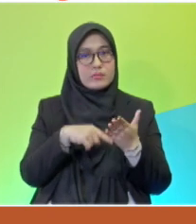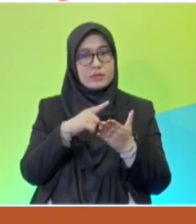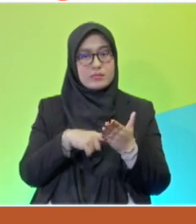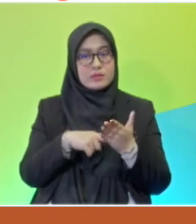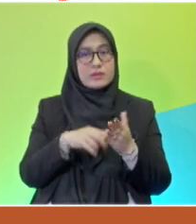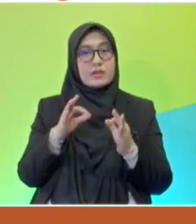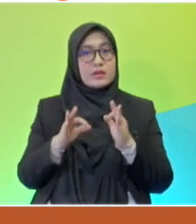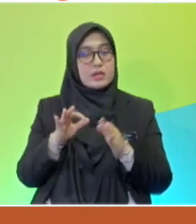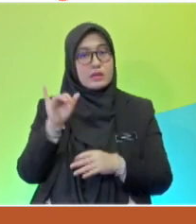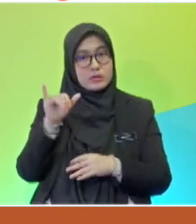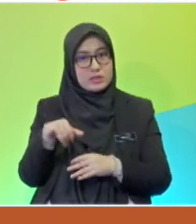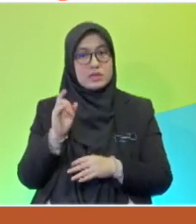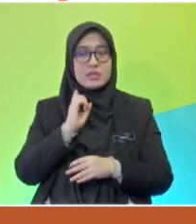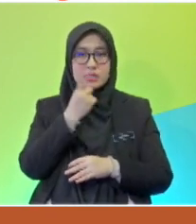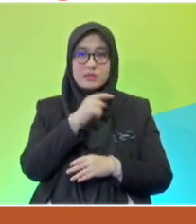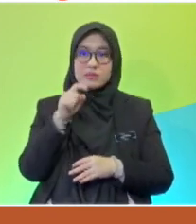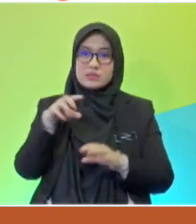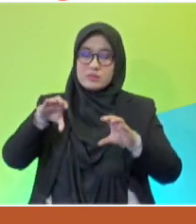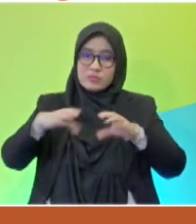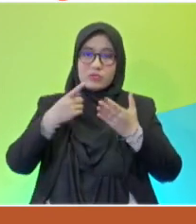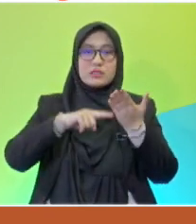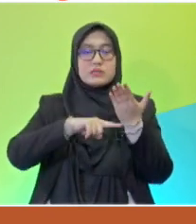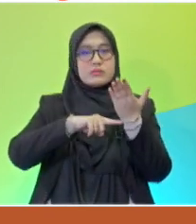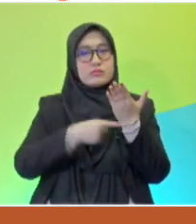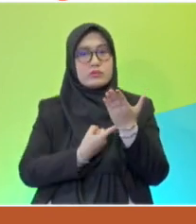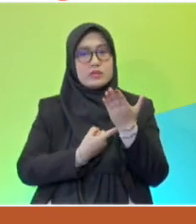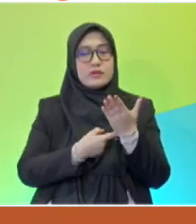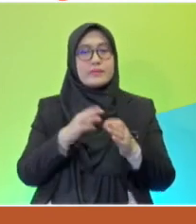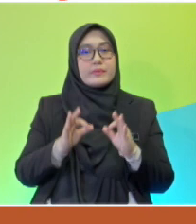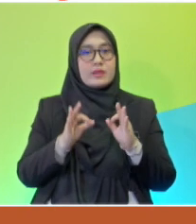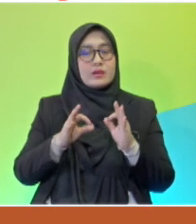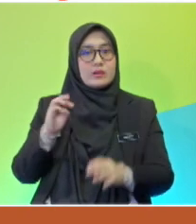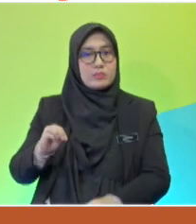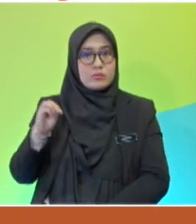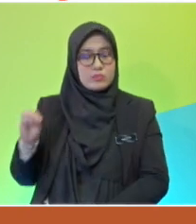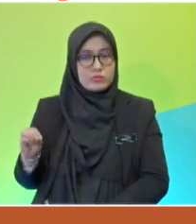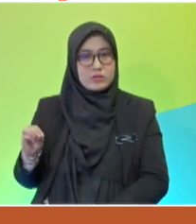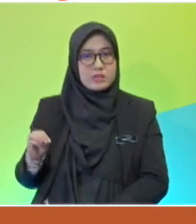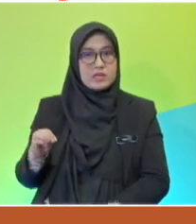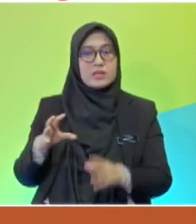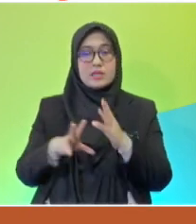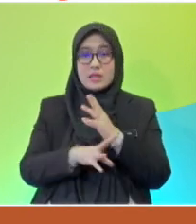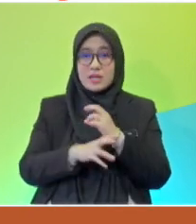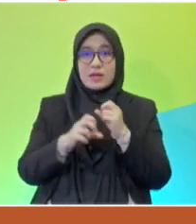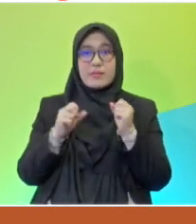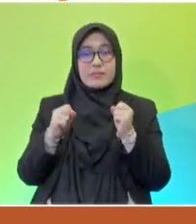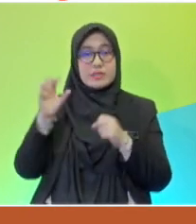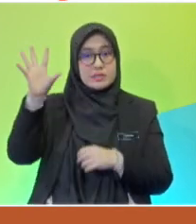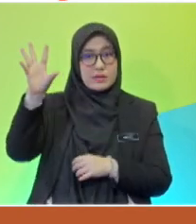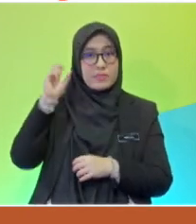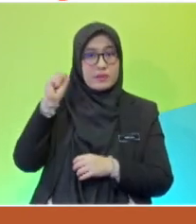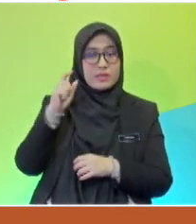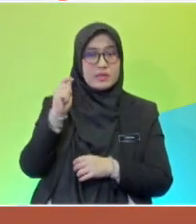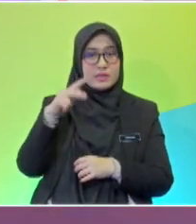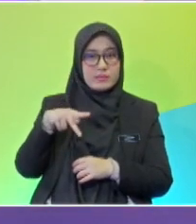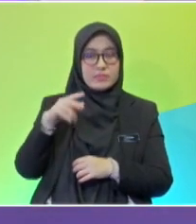to redo it again, as you can see on the chart. Right. If your pupil has achieved your target, all right, then it's all right,